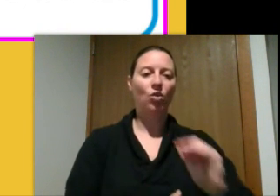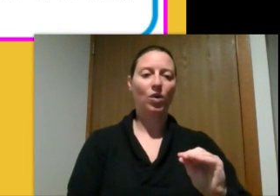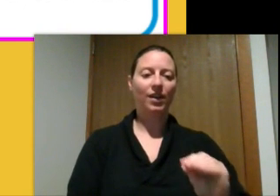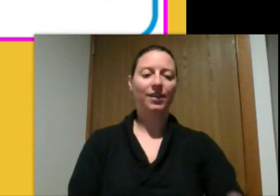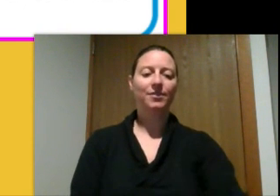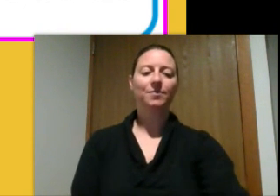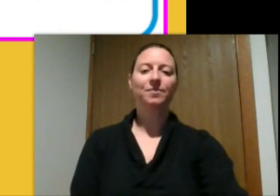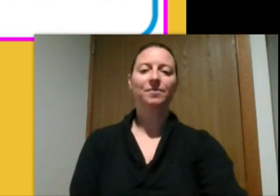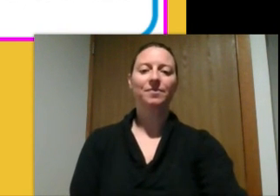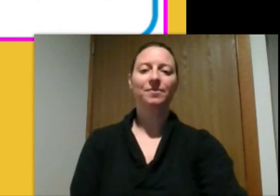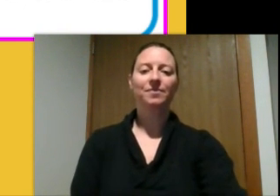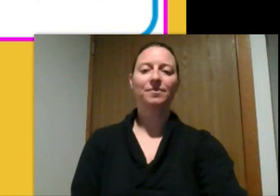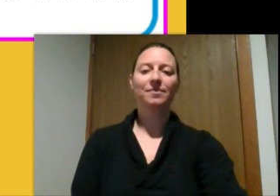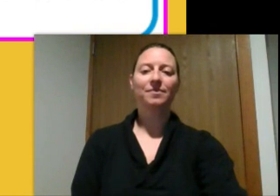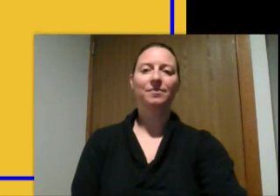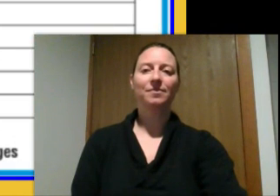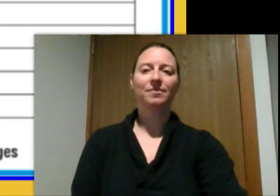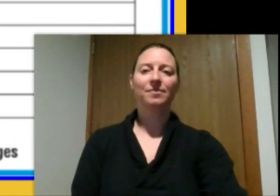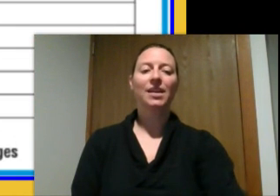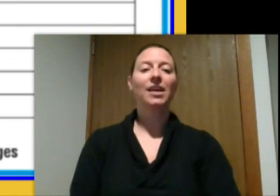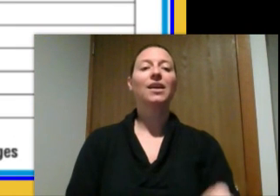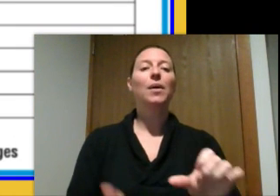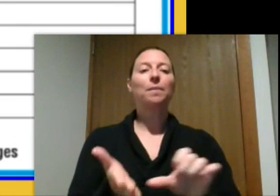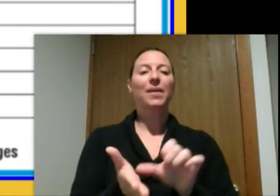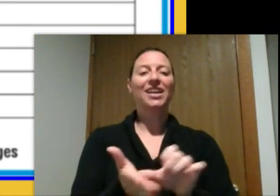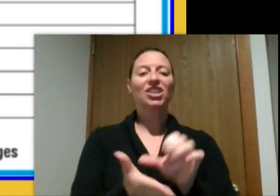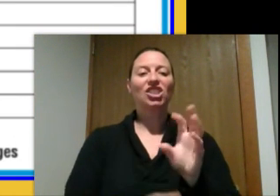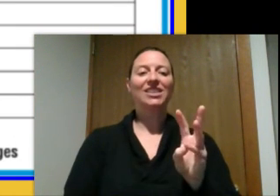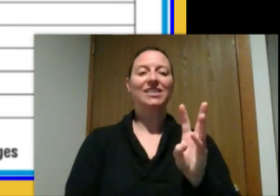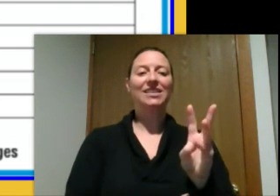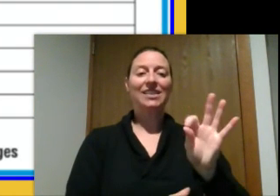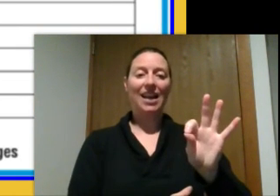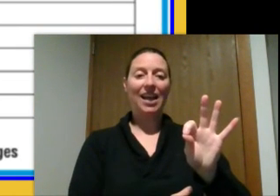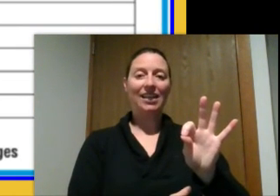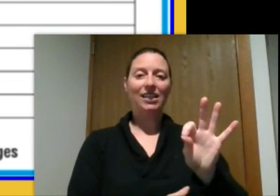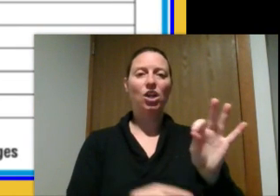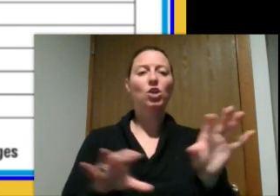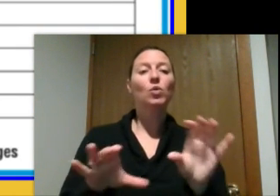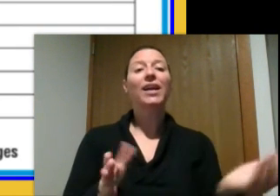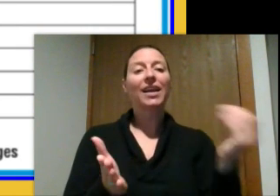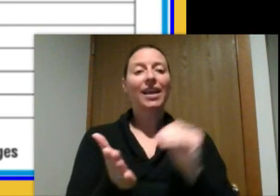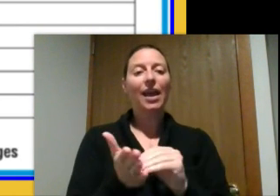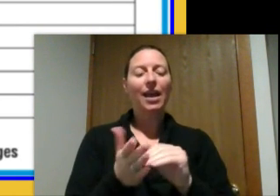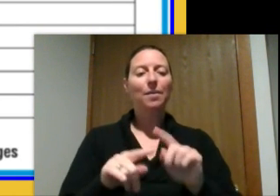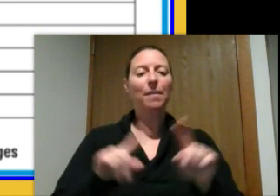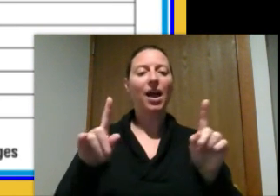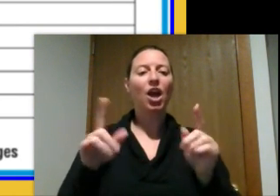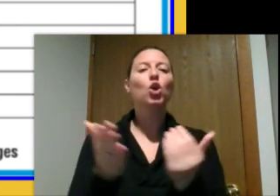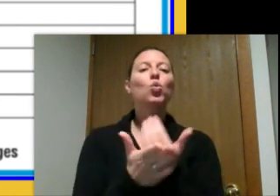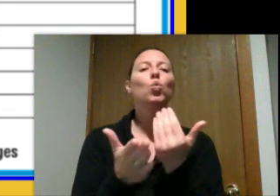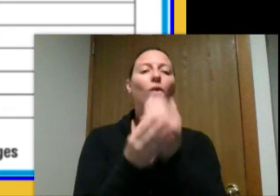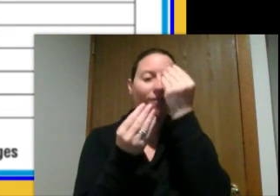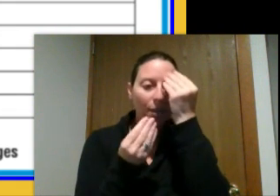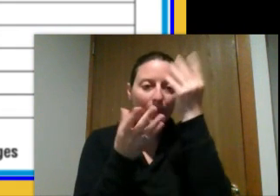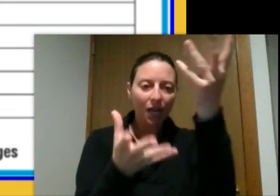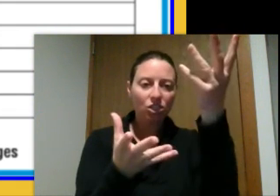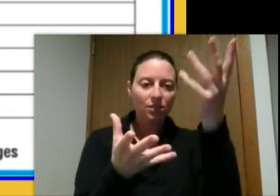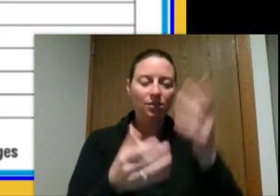Now on page 669, we're going to do that again with a new set of data. I'm going to